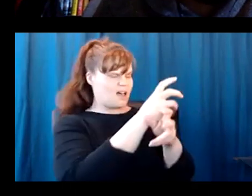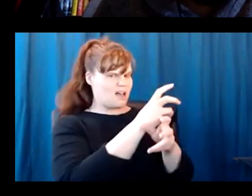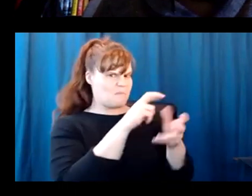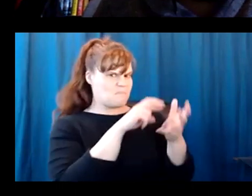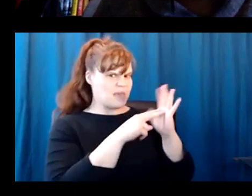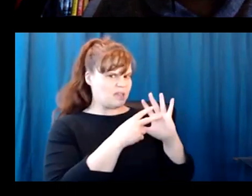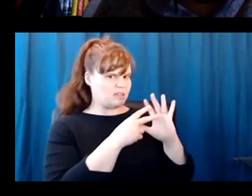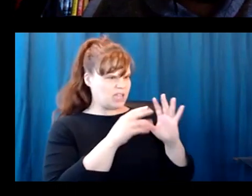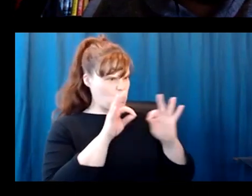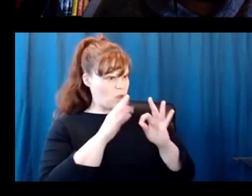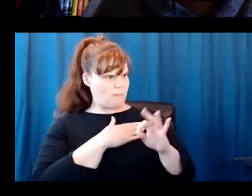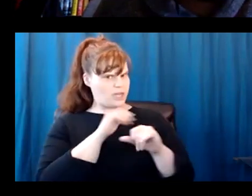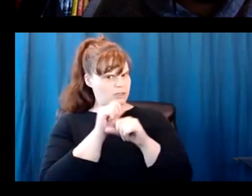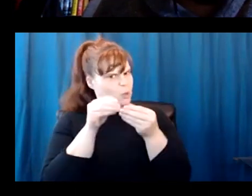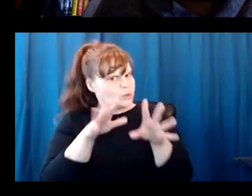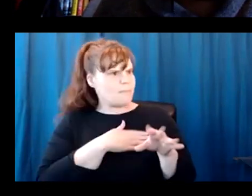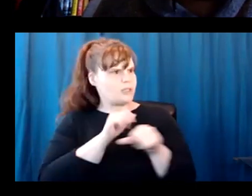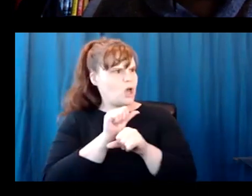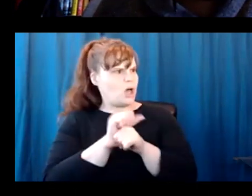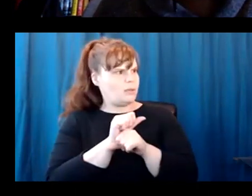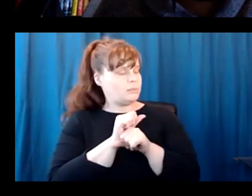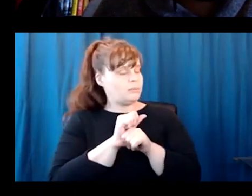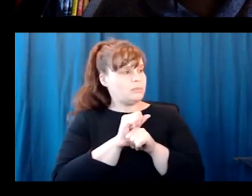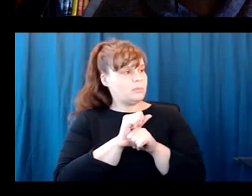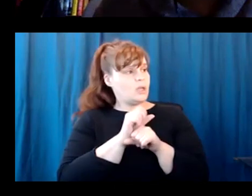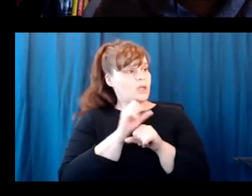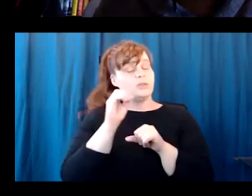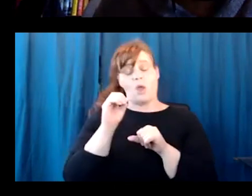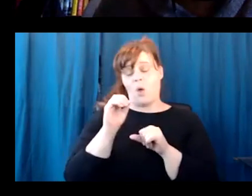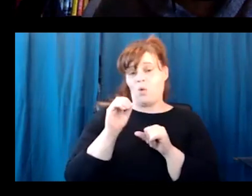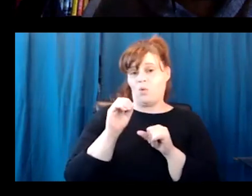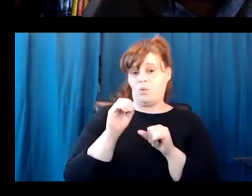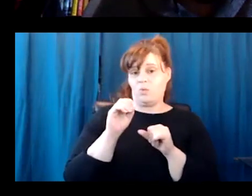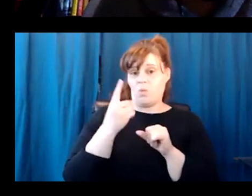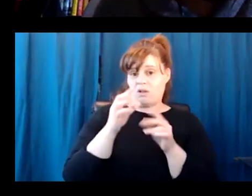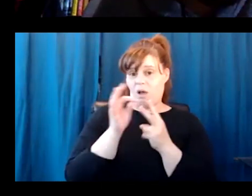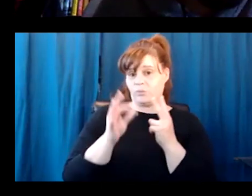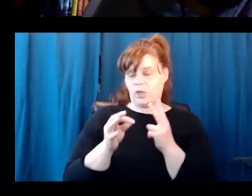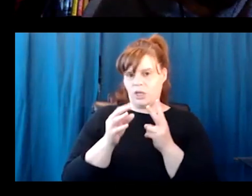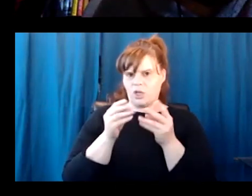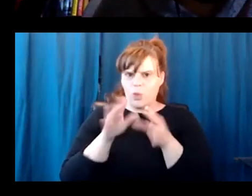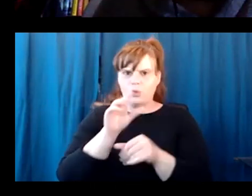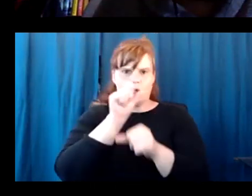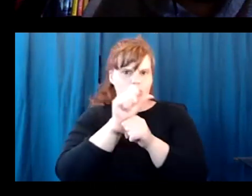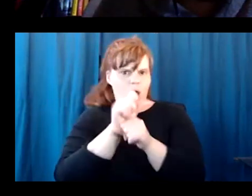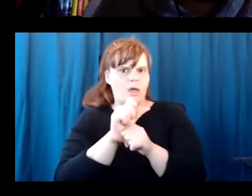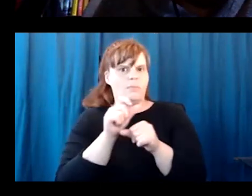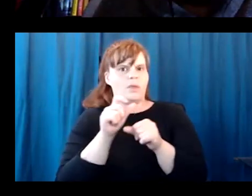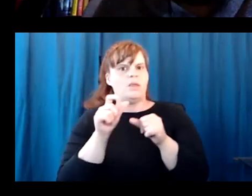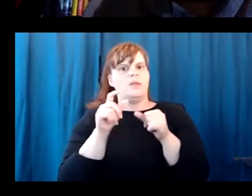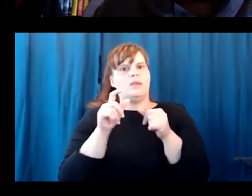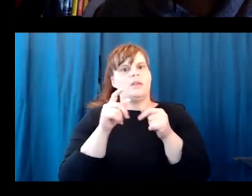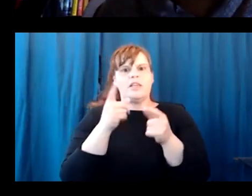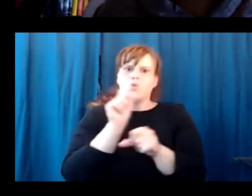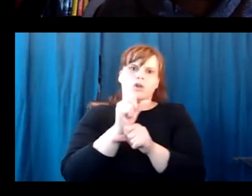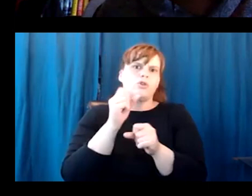you unspools a future where you lose the job you fought so hard to get to begin with. Then the delinquent rent, and then the pile